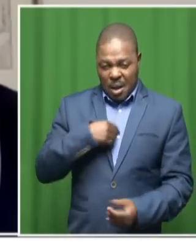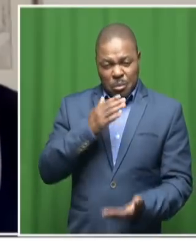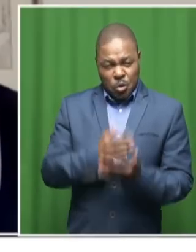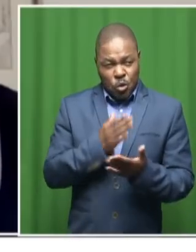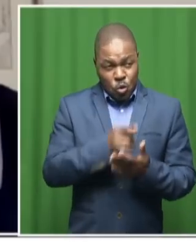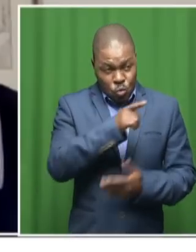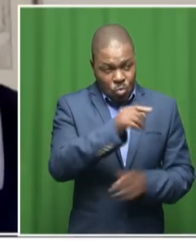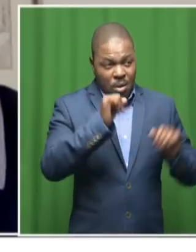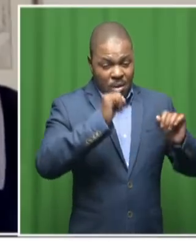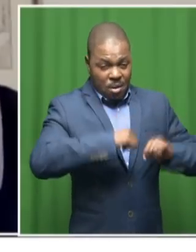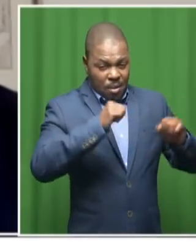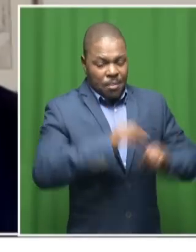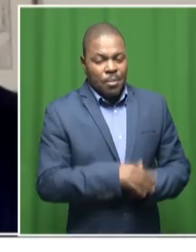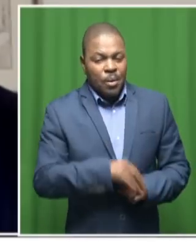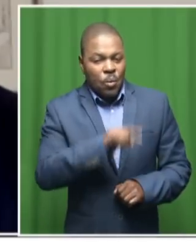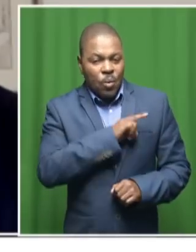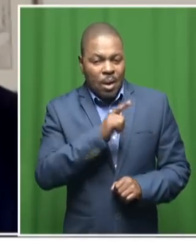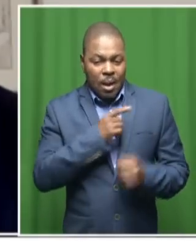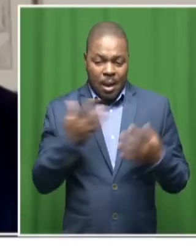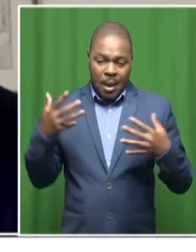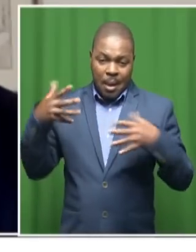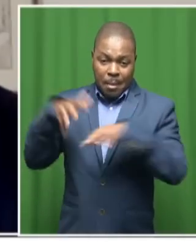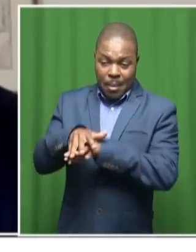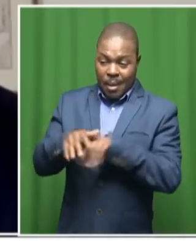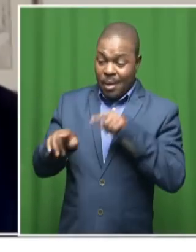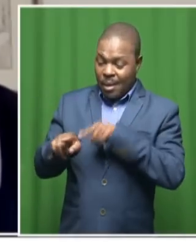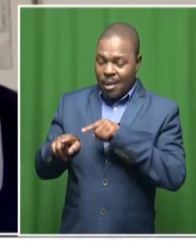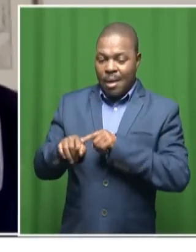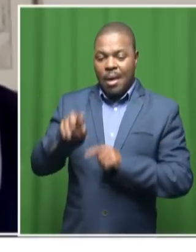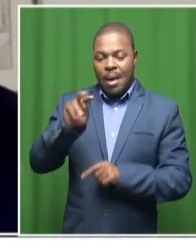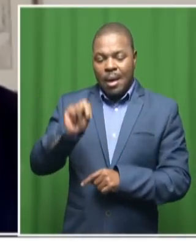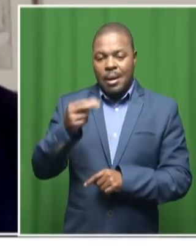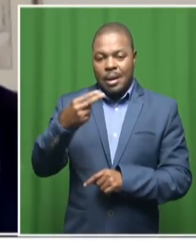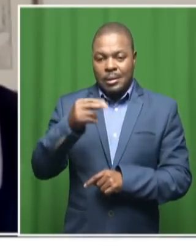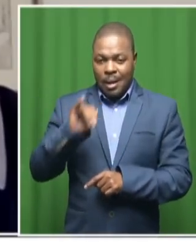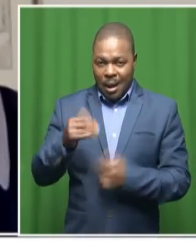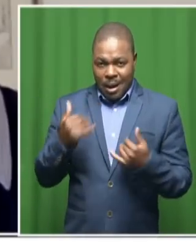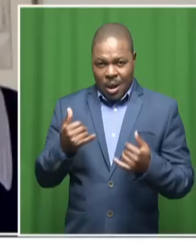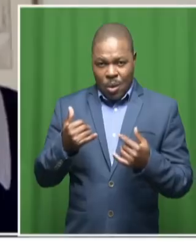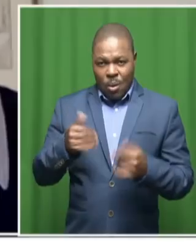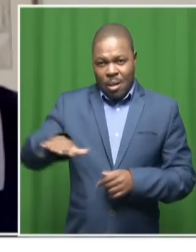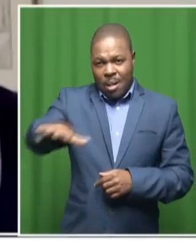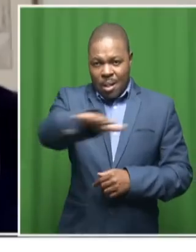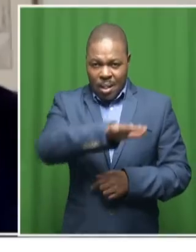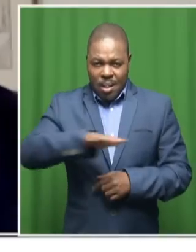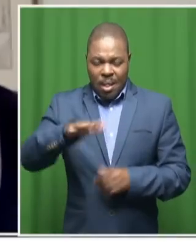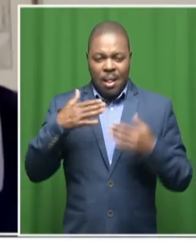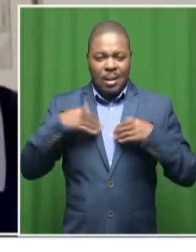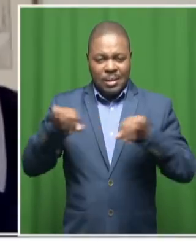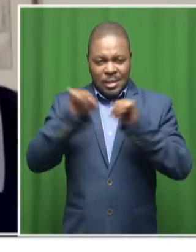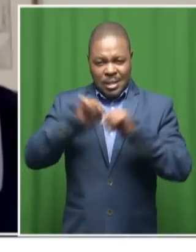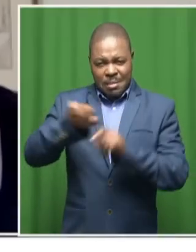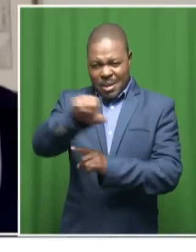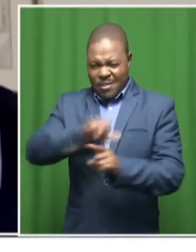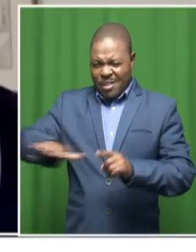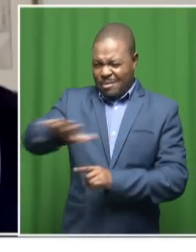me, Dr. Chris, but implementing and applying the NHI under the current climate of the health system is